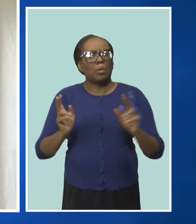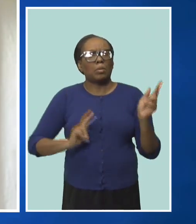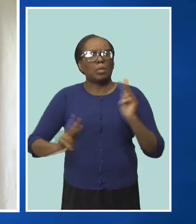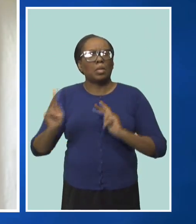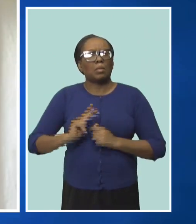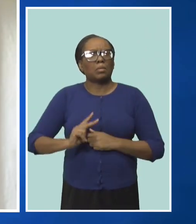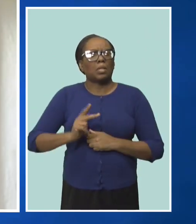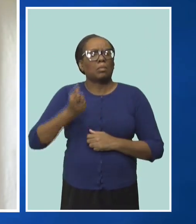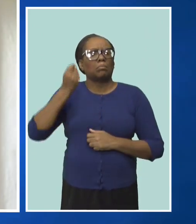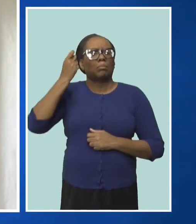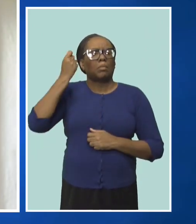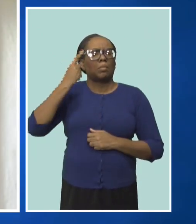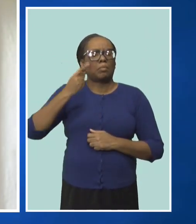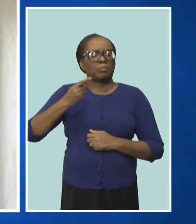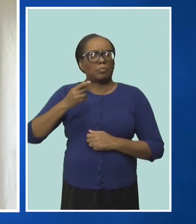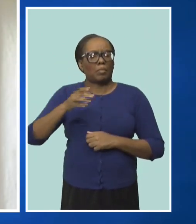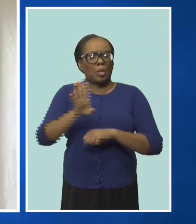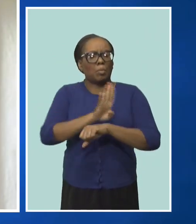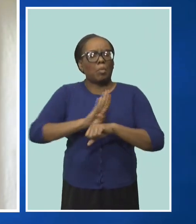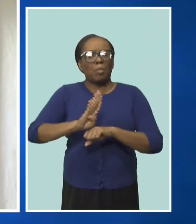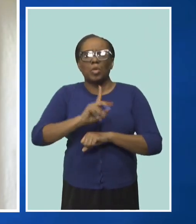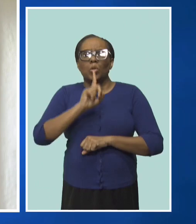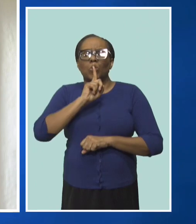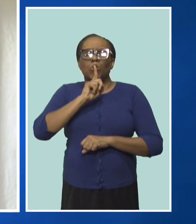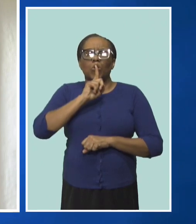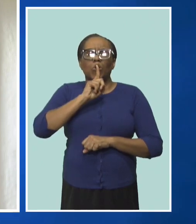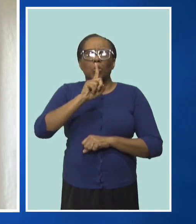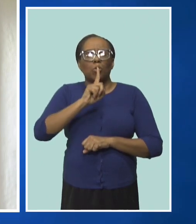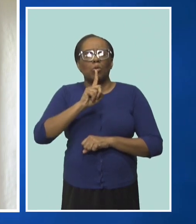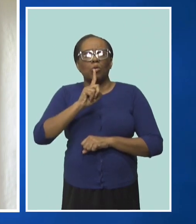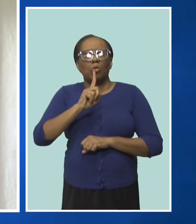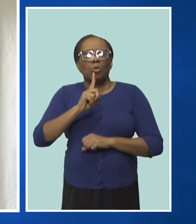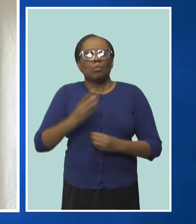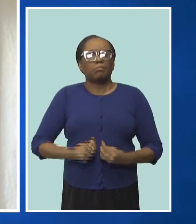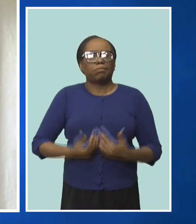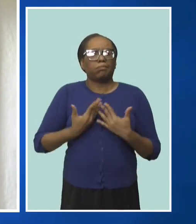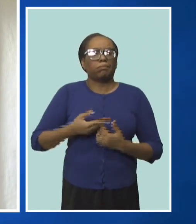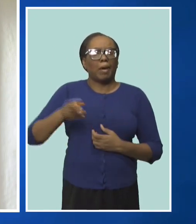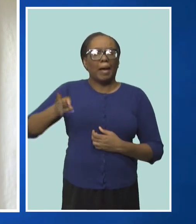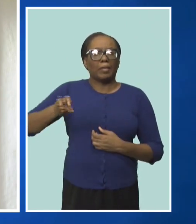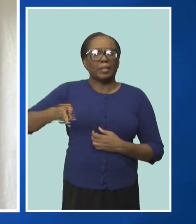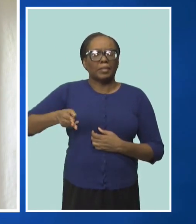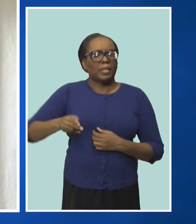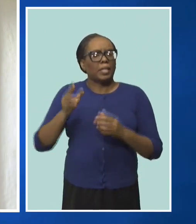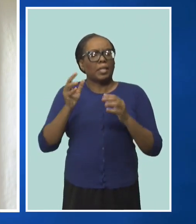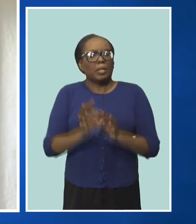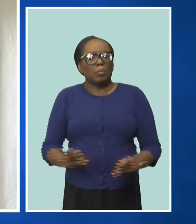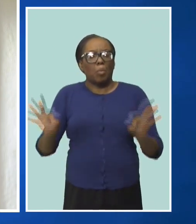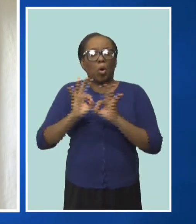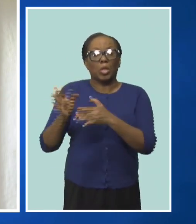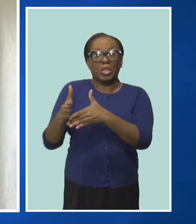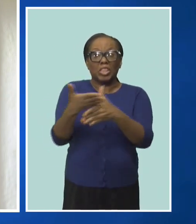the island's rich heritage and the importance of sharing knowledge. To all those who come after you,